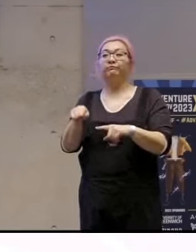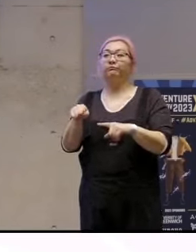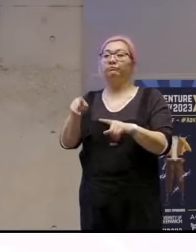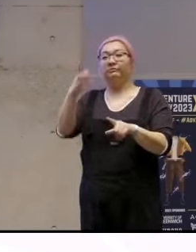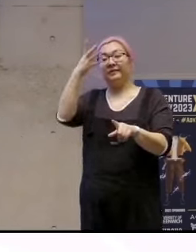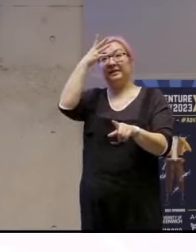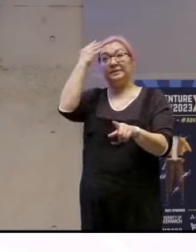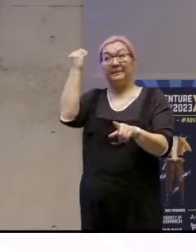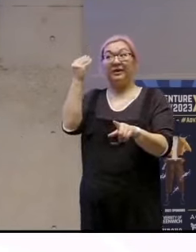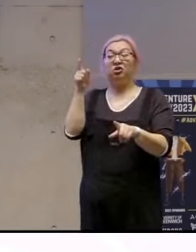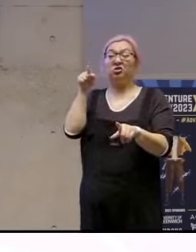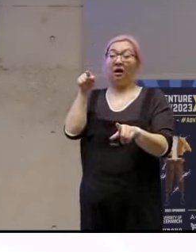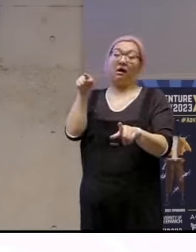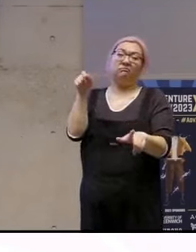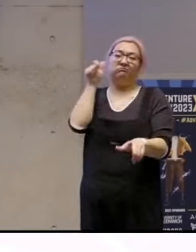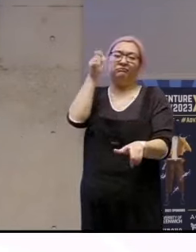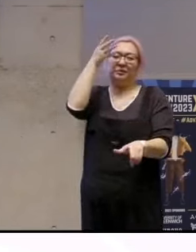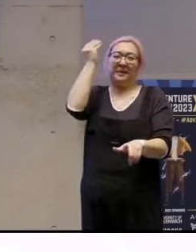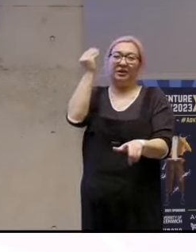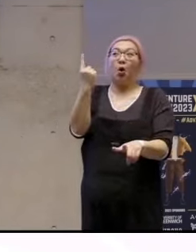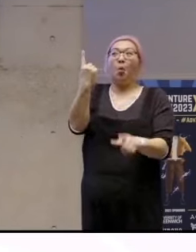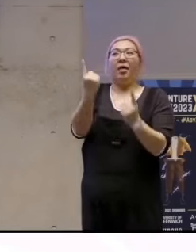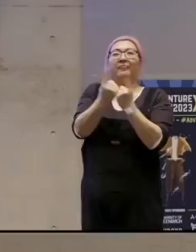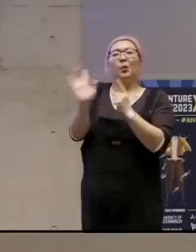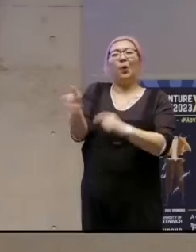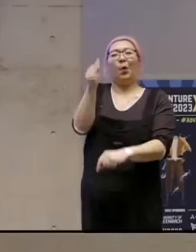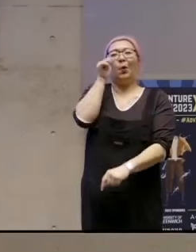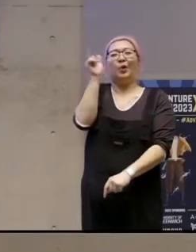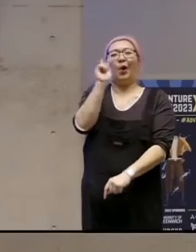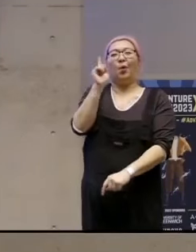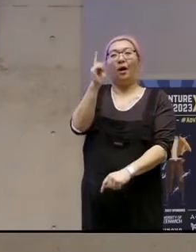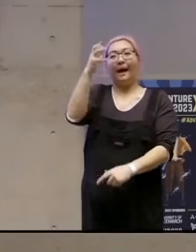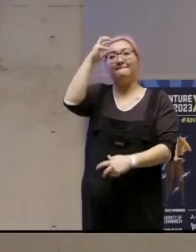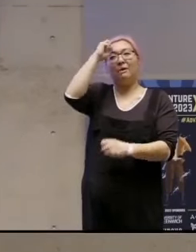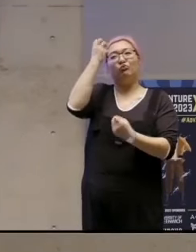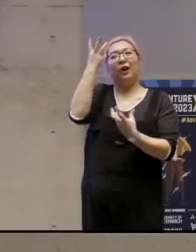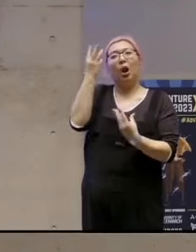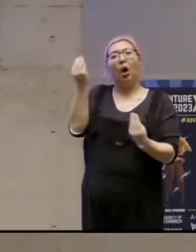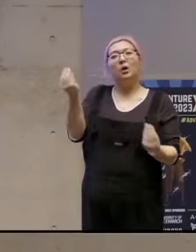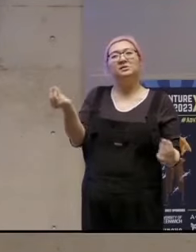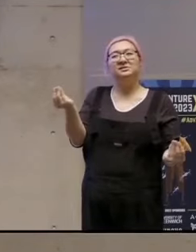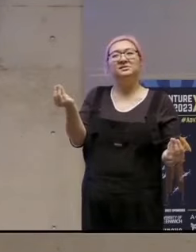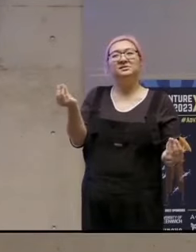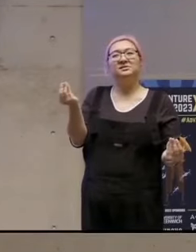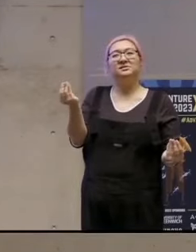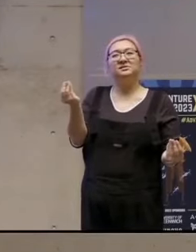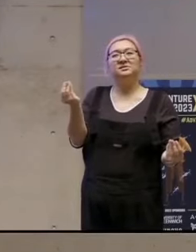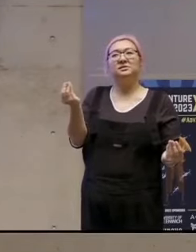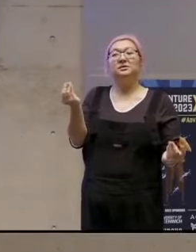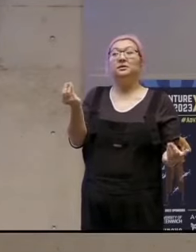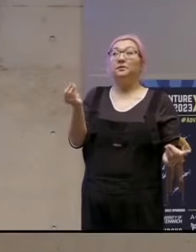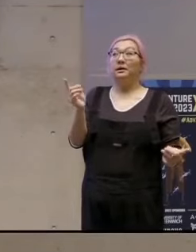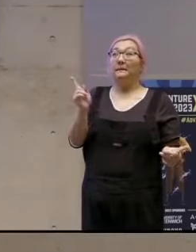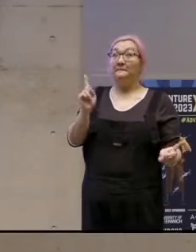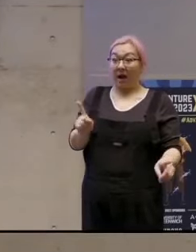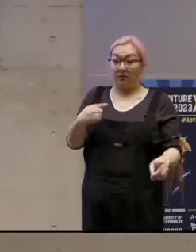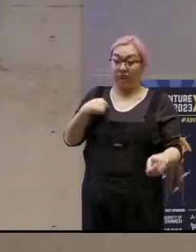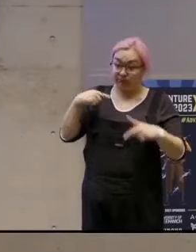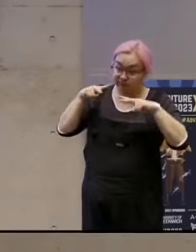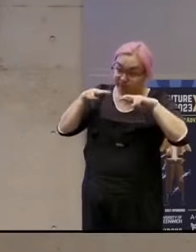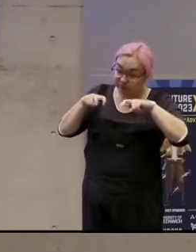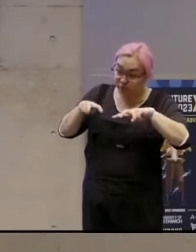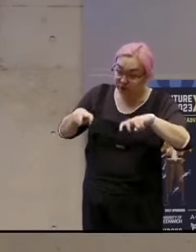is the symptom that we all associate with dementia. But as we started making the game and researching the disease,